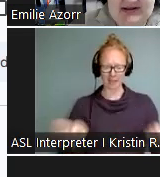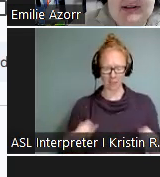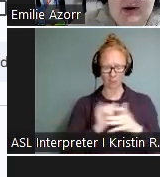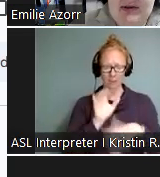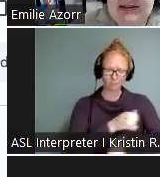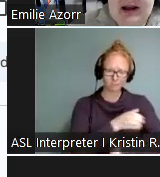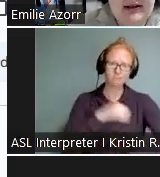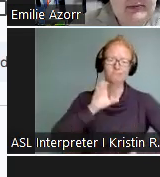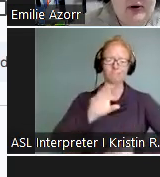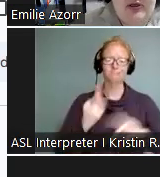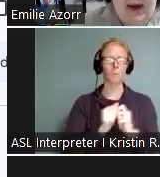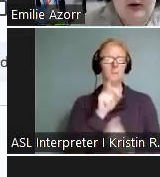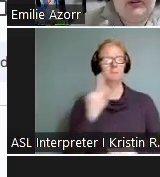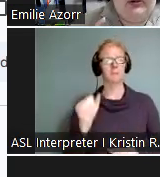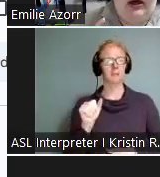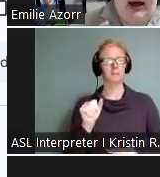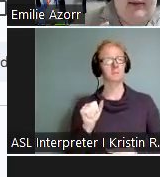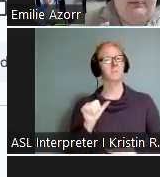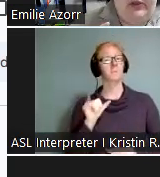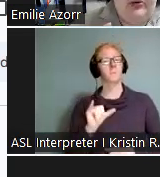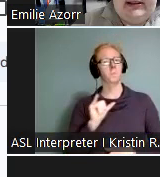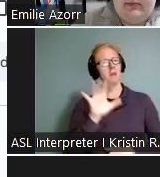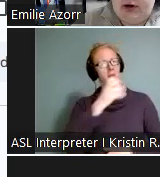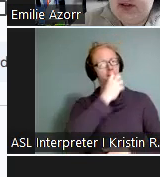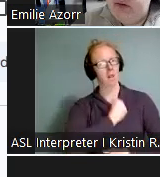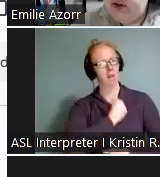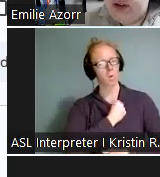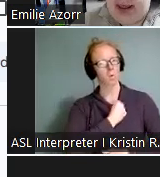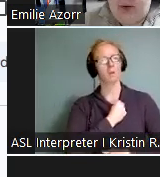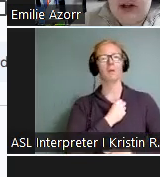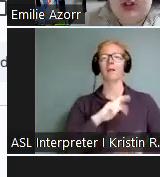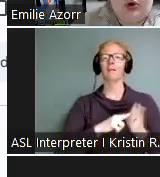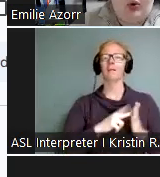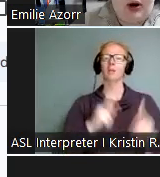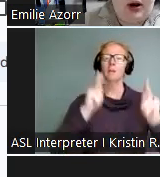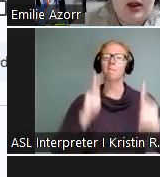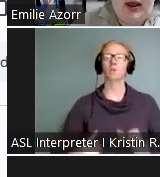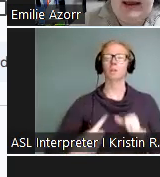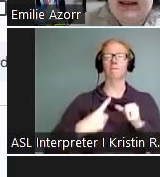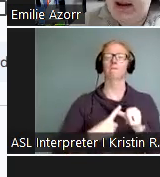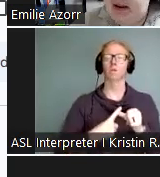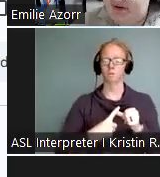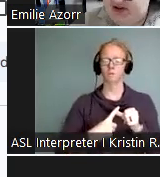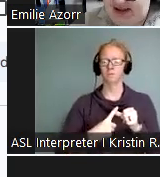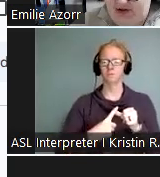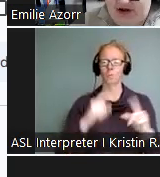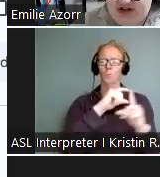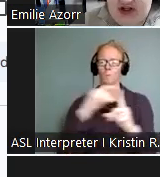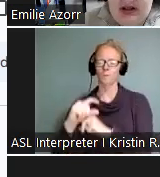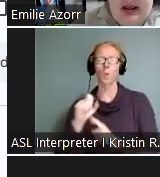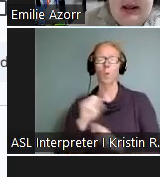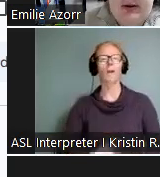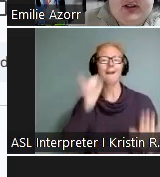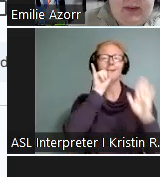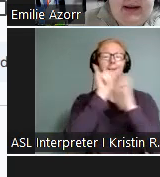disabilities? So this talks both about using person-first language or identity-first